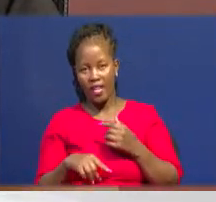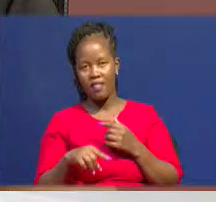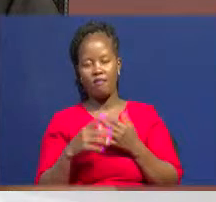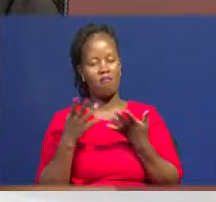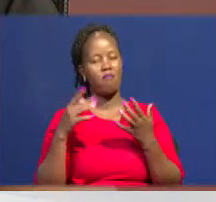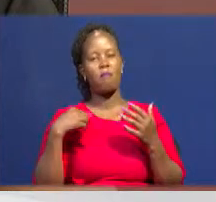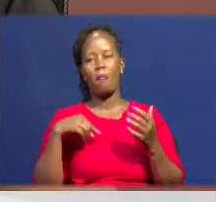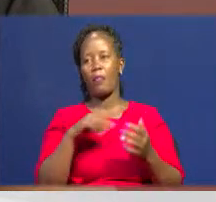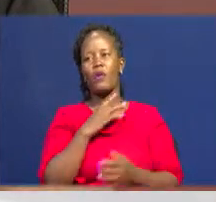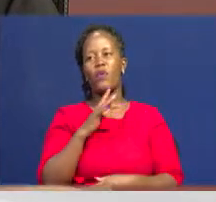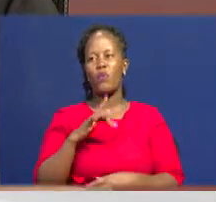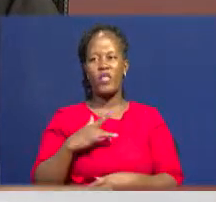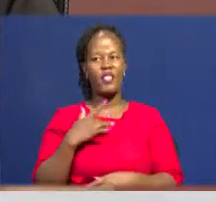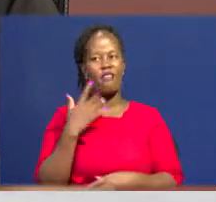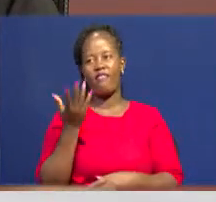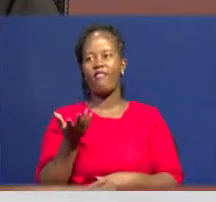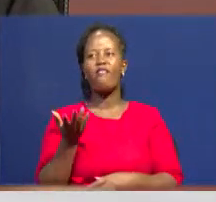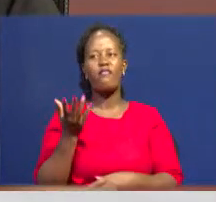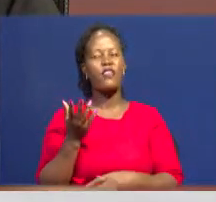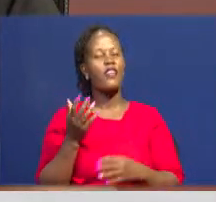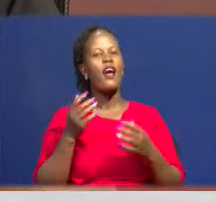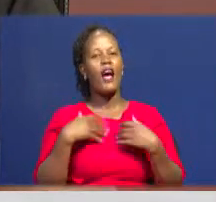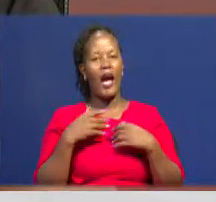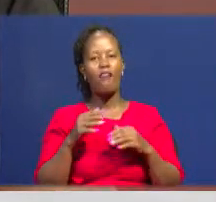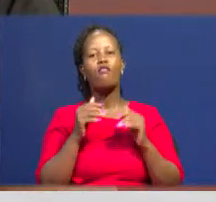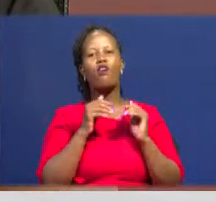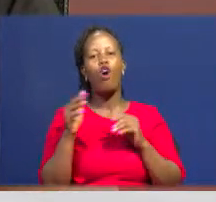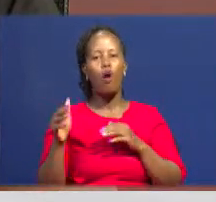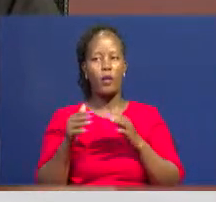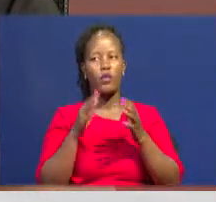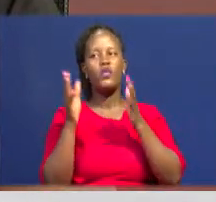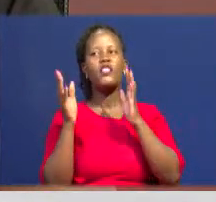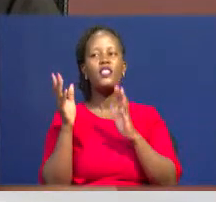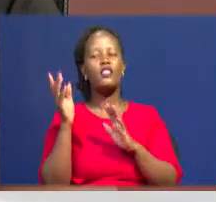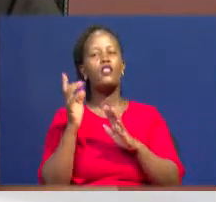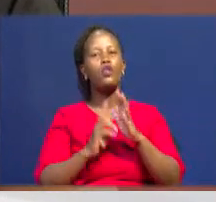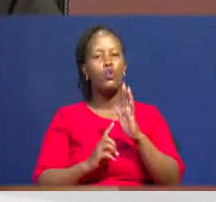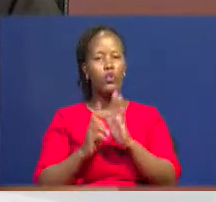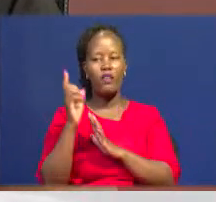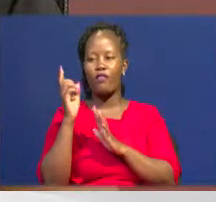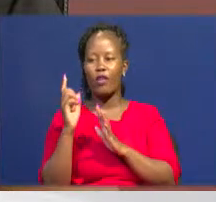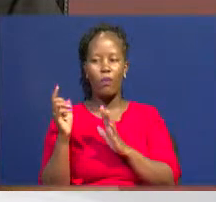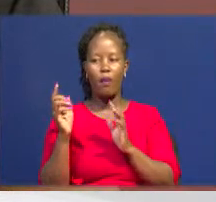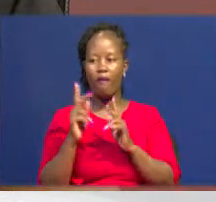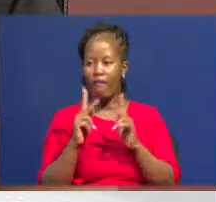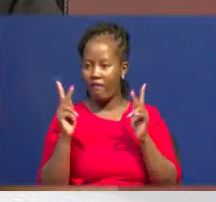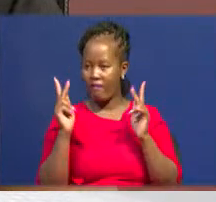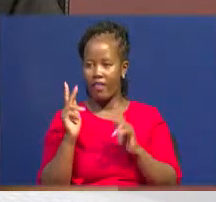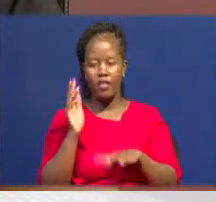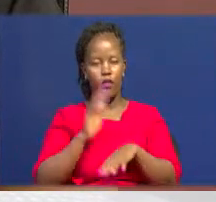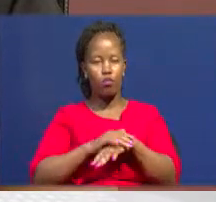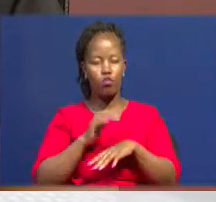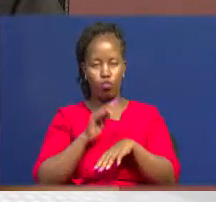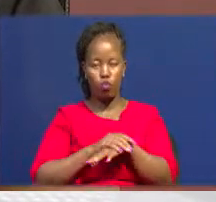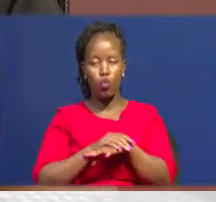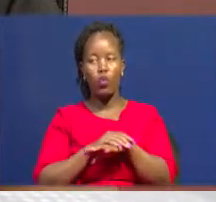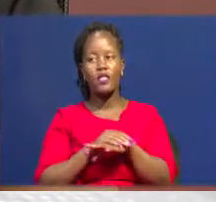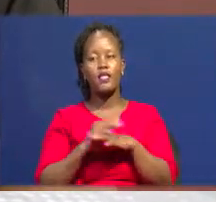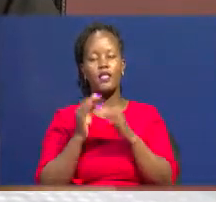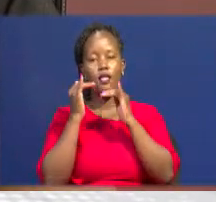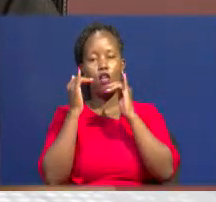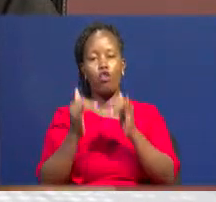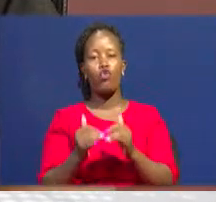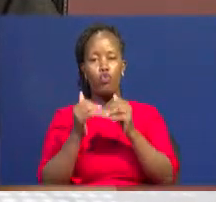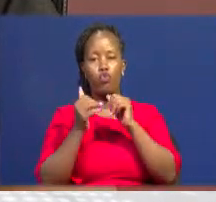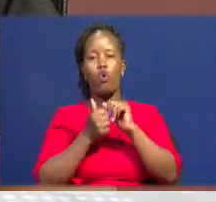we feel that we really have an opportunity to develop a very nice product, a new